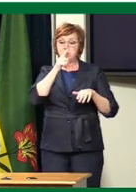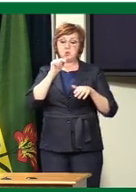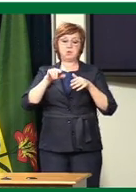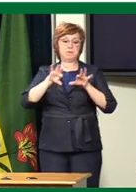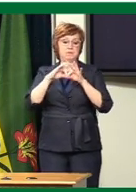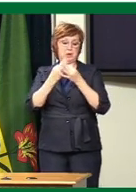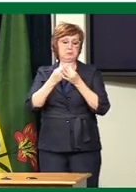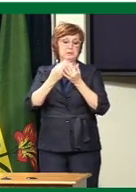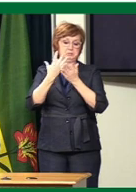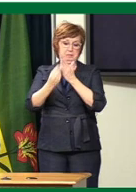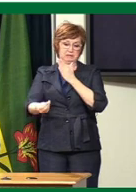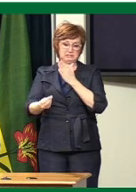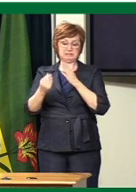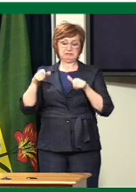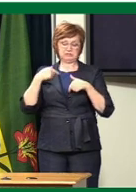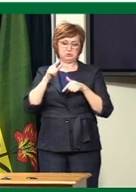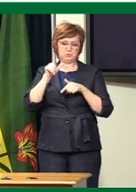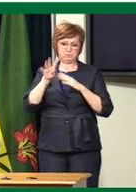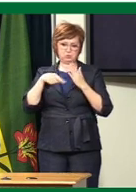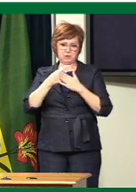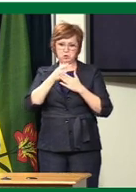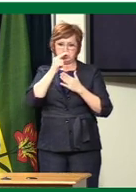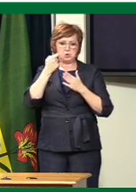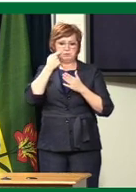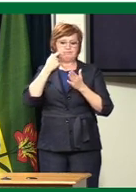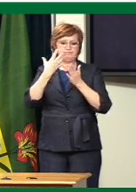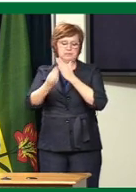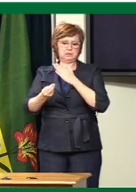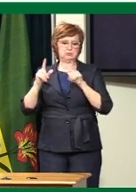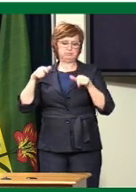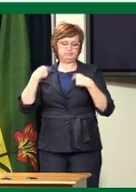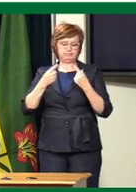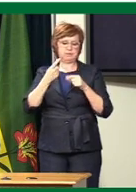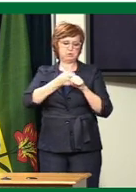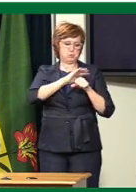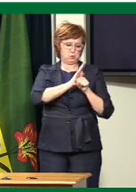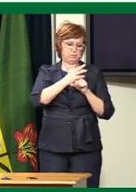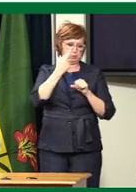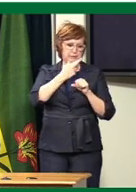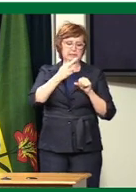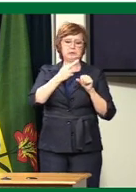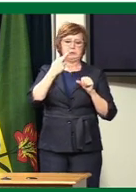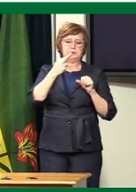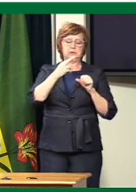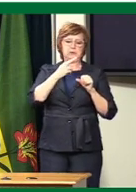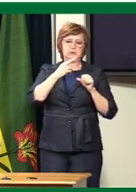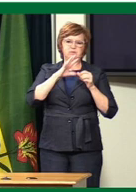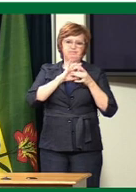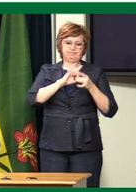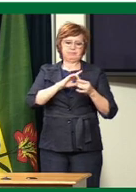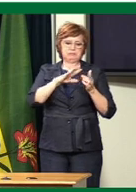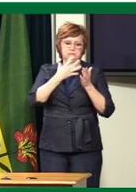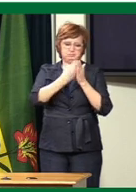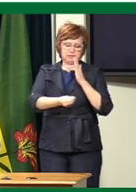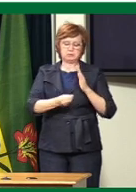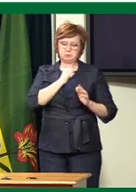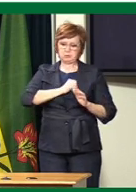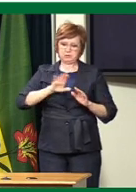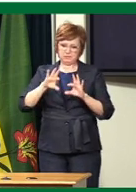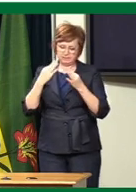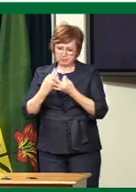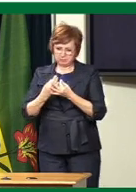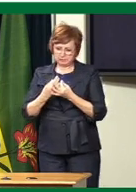passed in the last 24 hours due to COVID-19. In some ways, I hope these untimely deaths